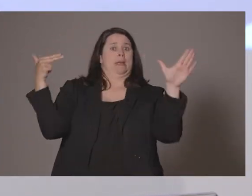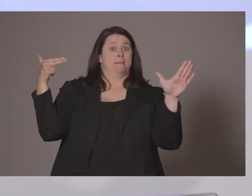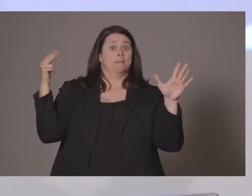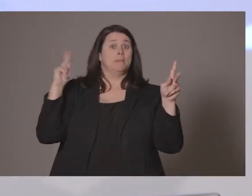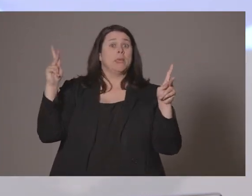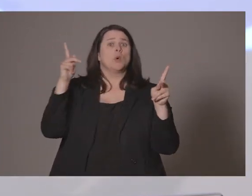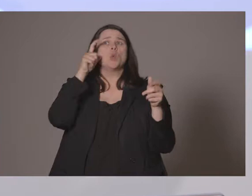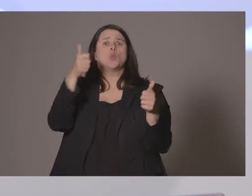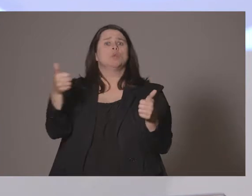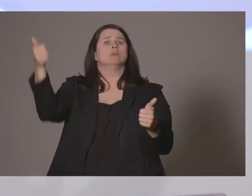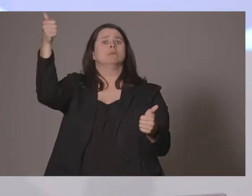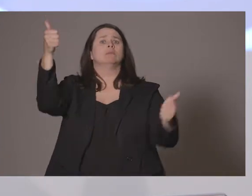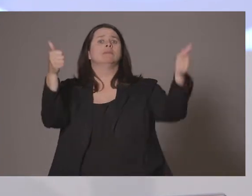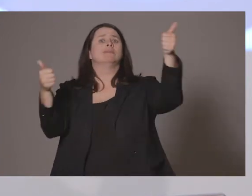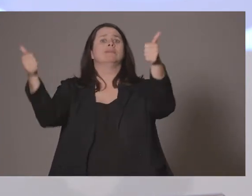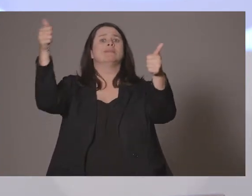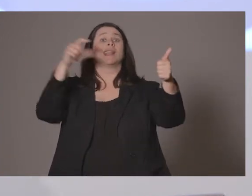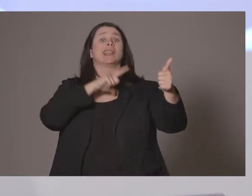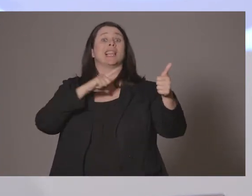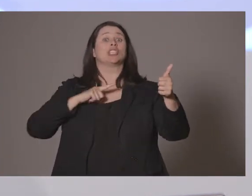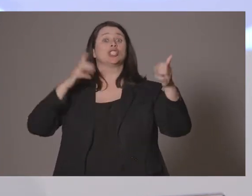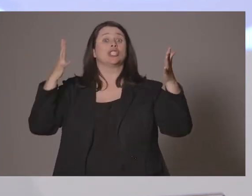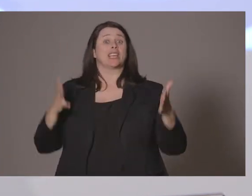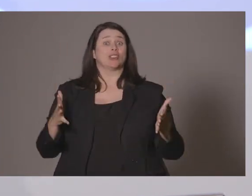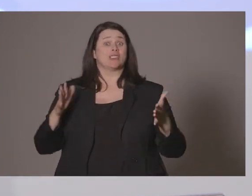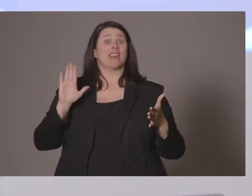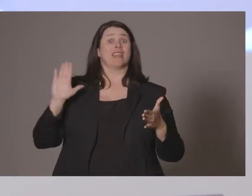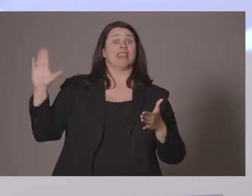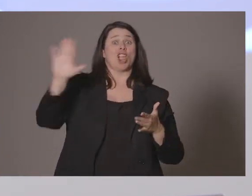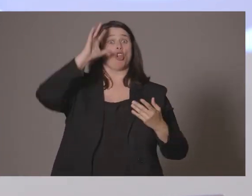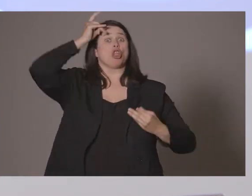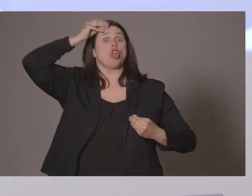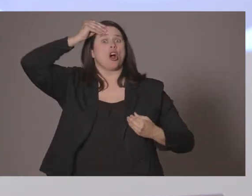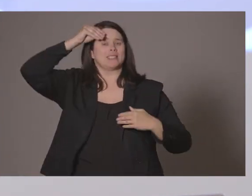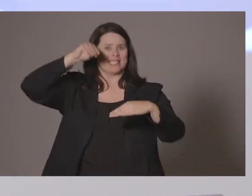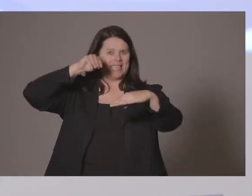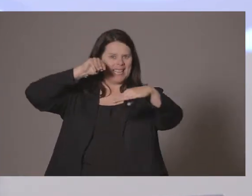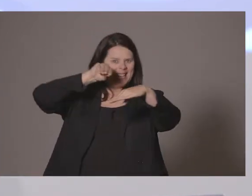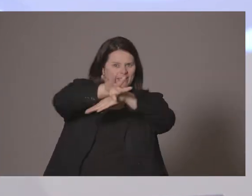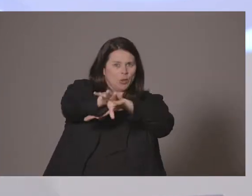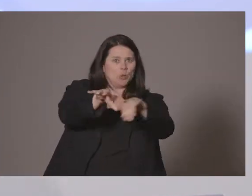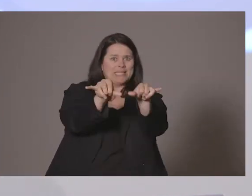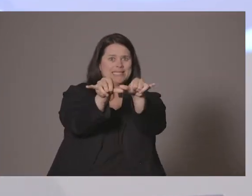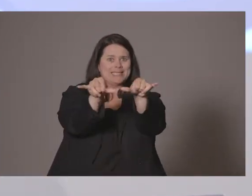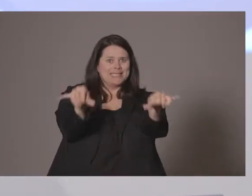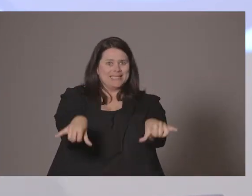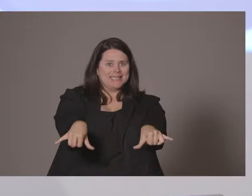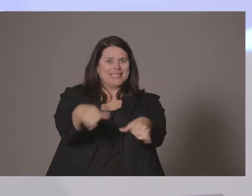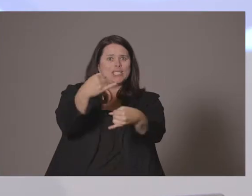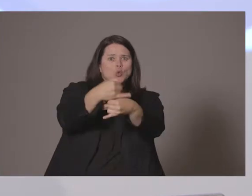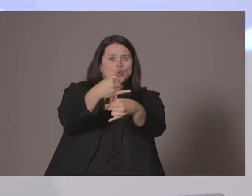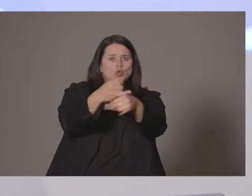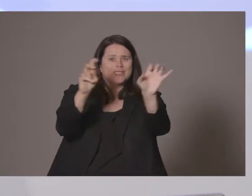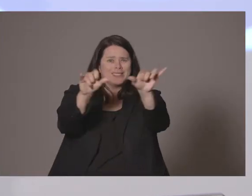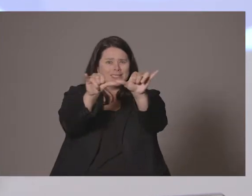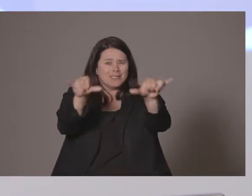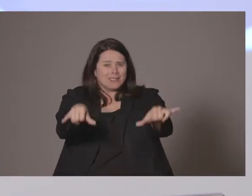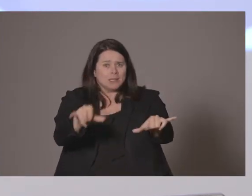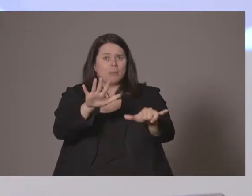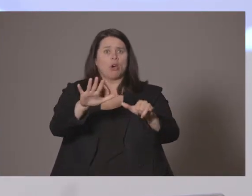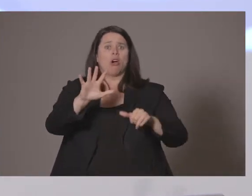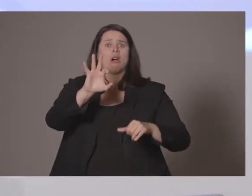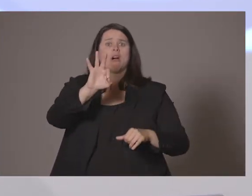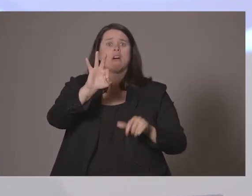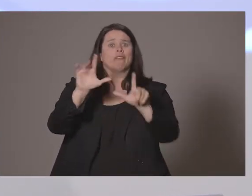their thoughts, influence their institutions, so this influences the policies that we create and the frameworks that we have